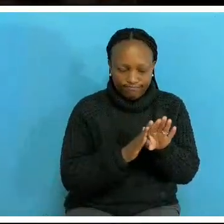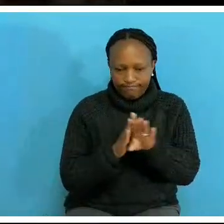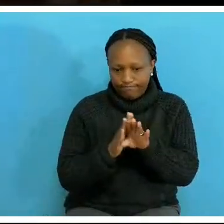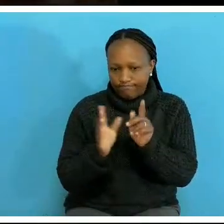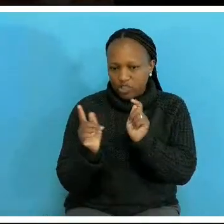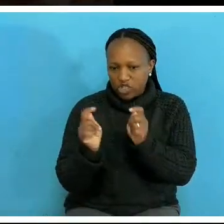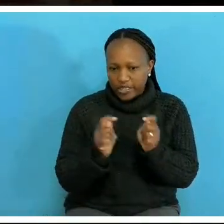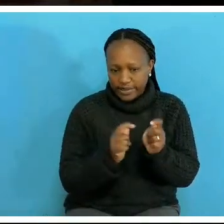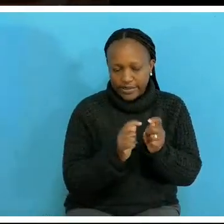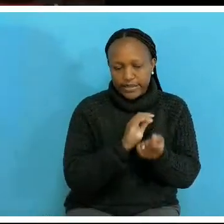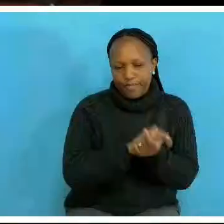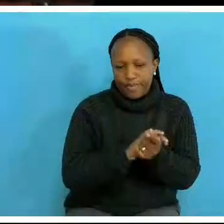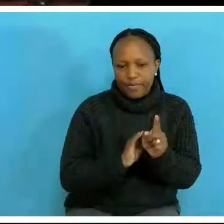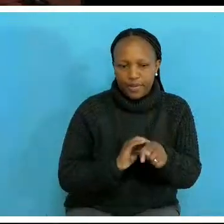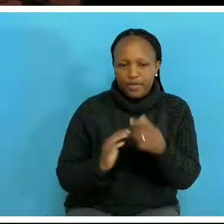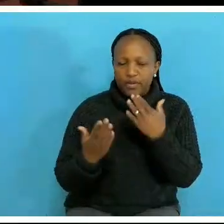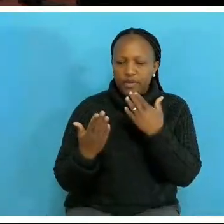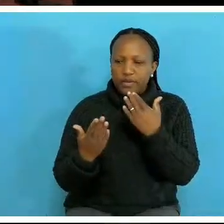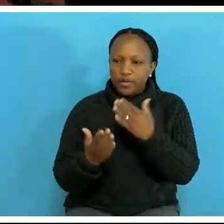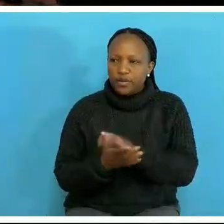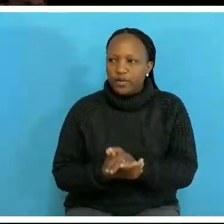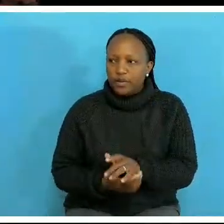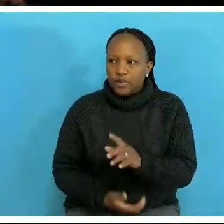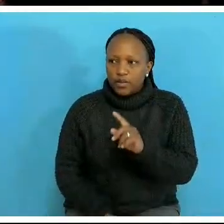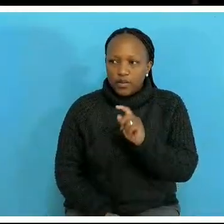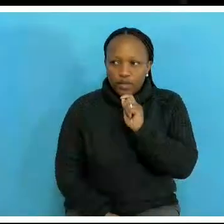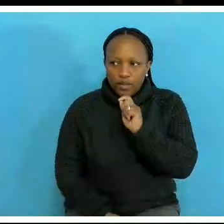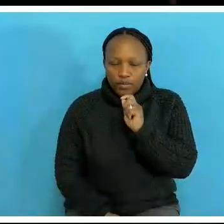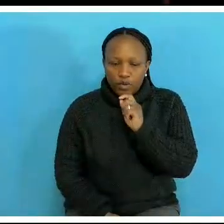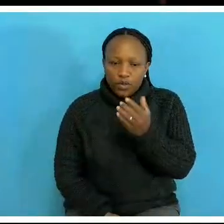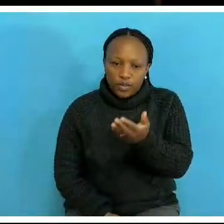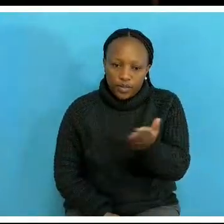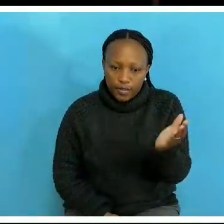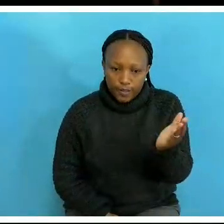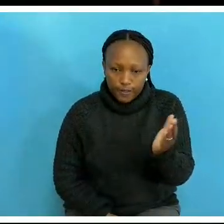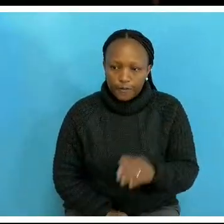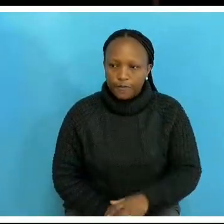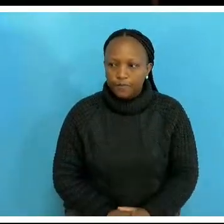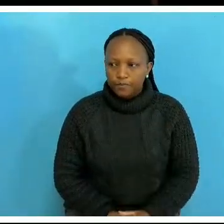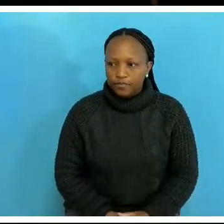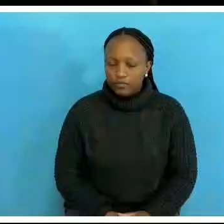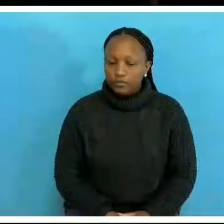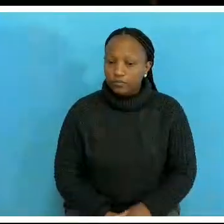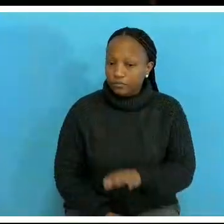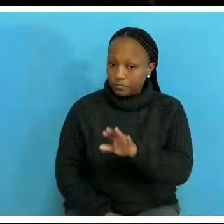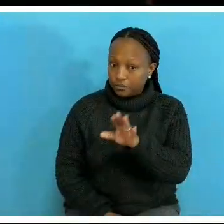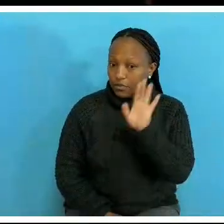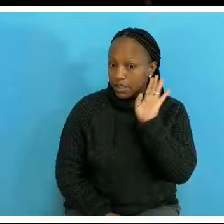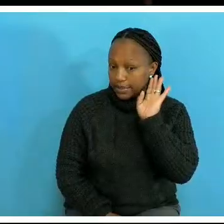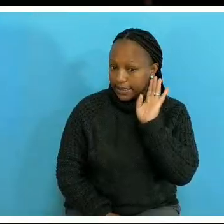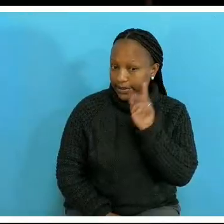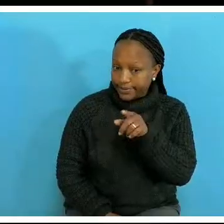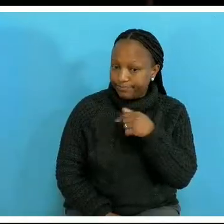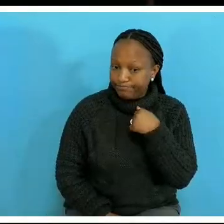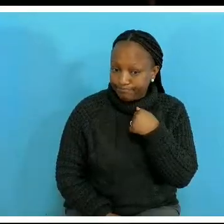as well. Thank you. Good morning, everybody. Listen,